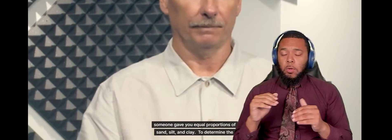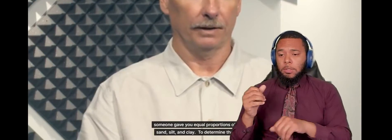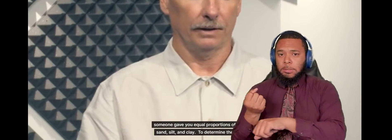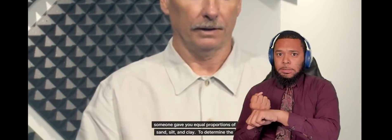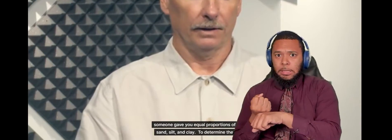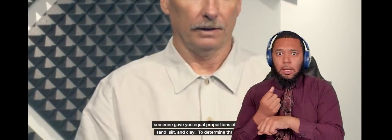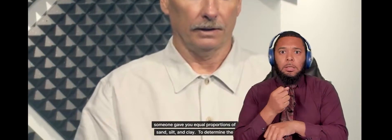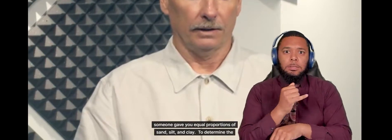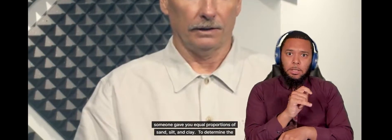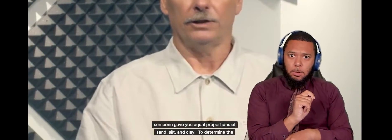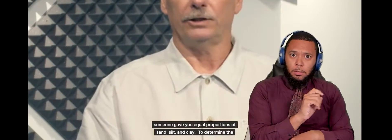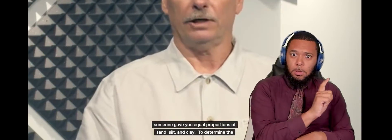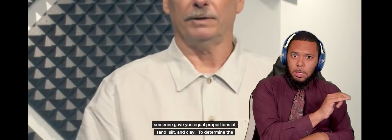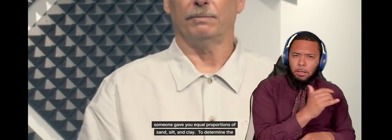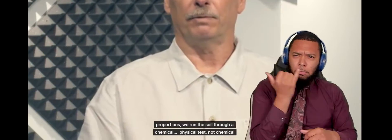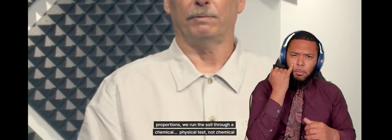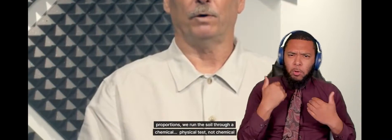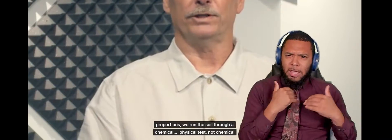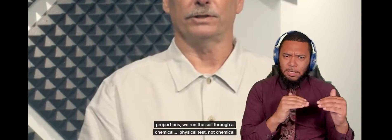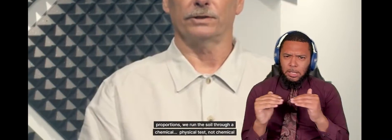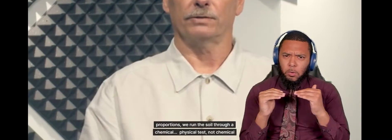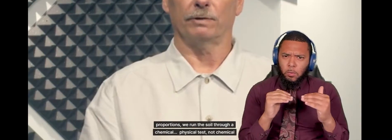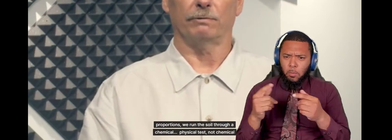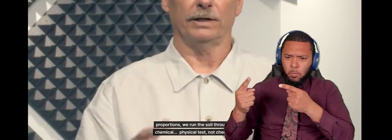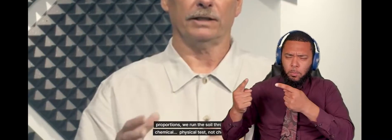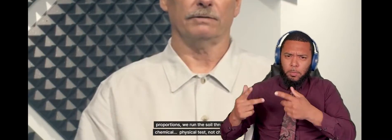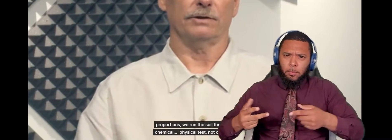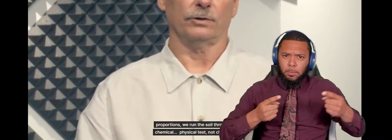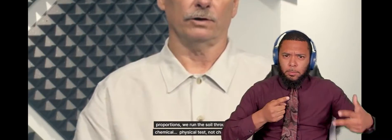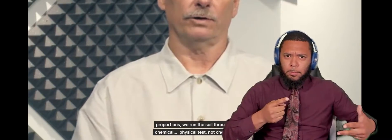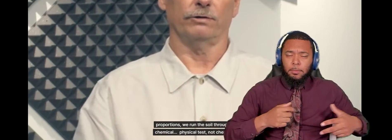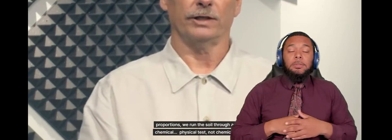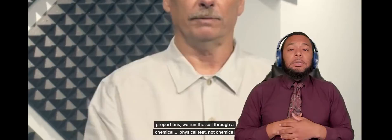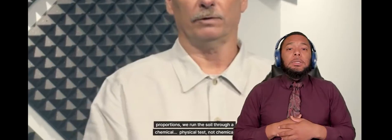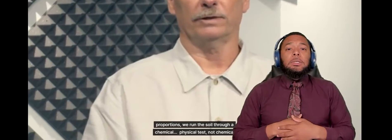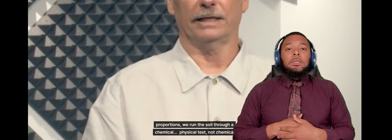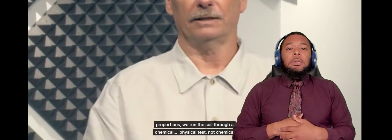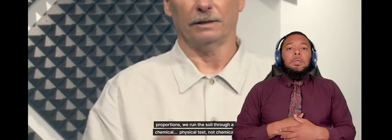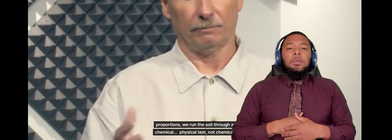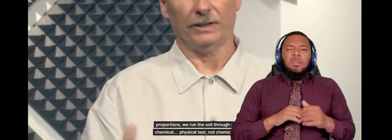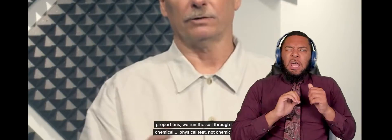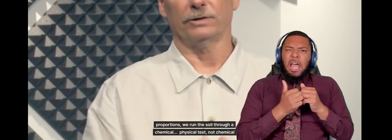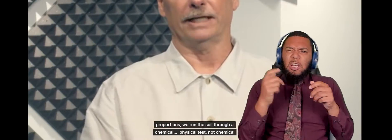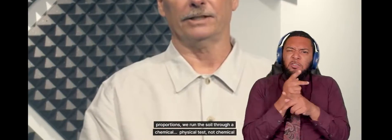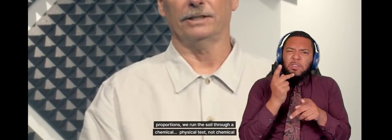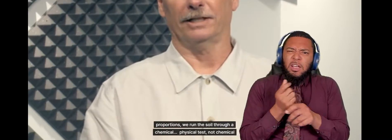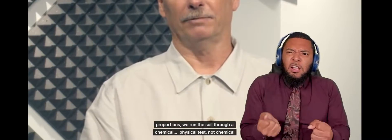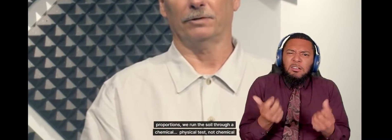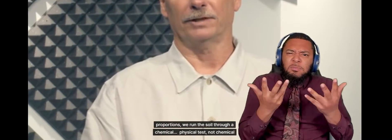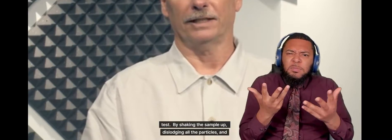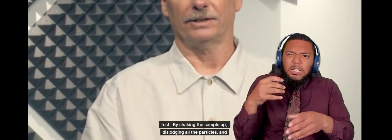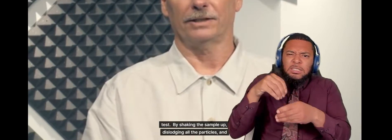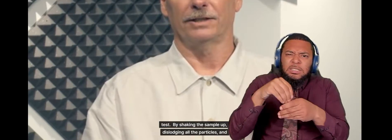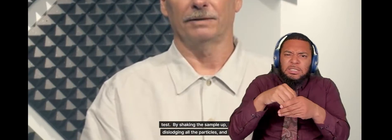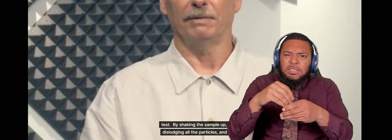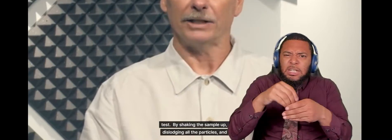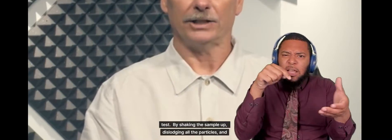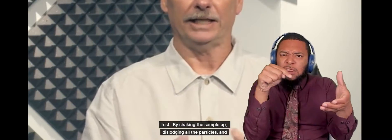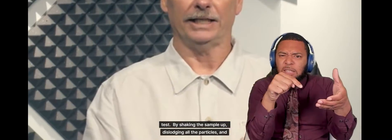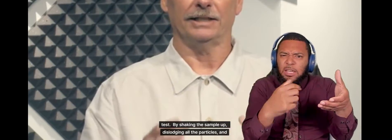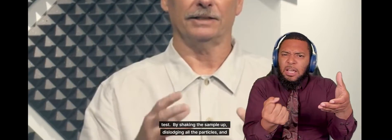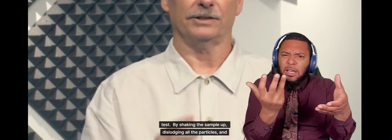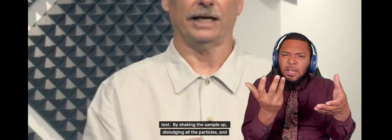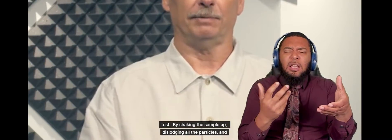clay. To determine the proportions, we run the soil through a physical test, not chemical test,